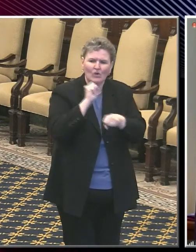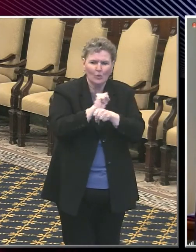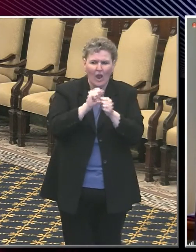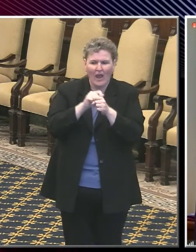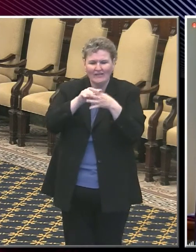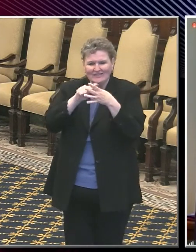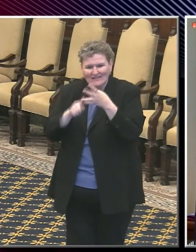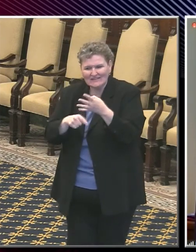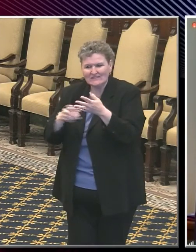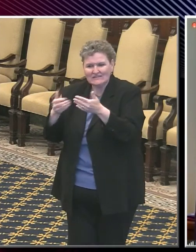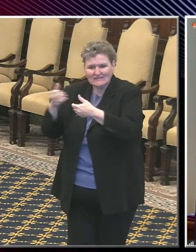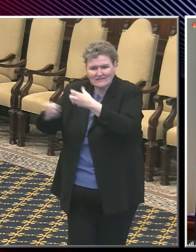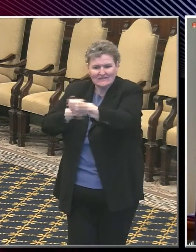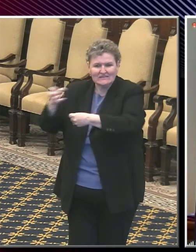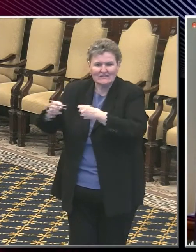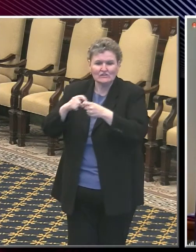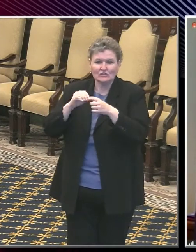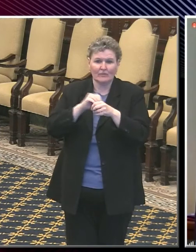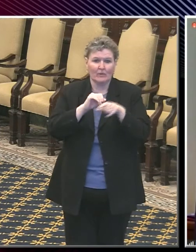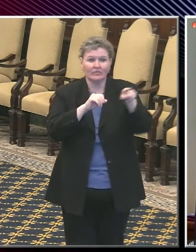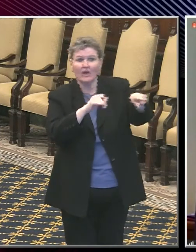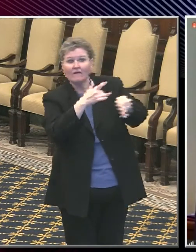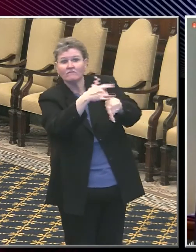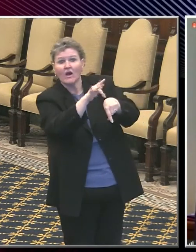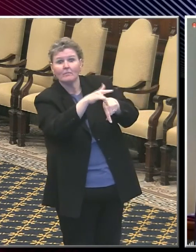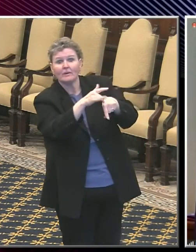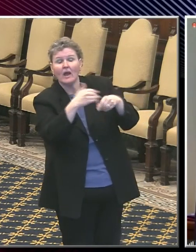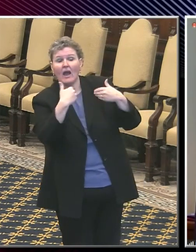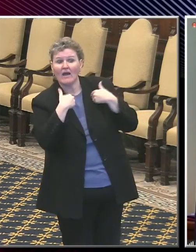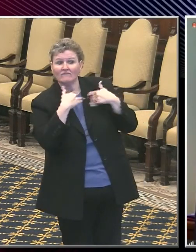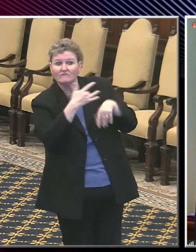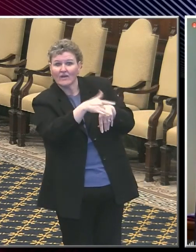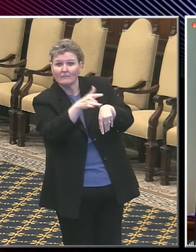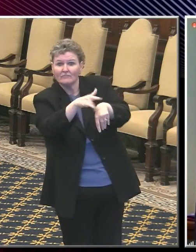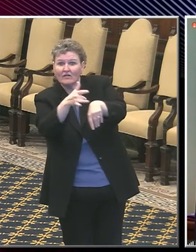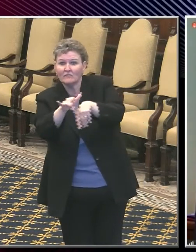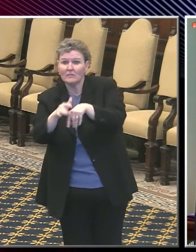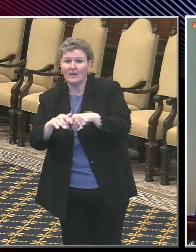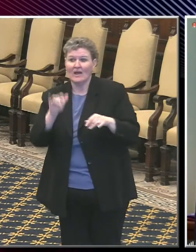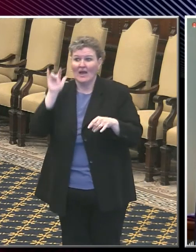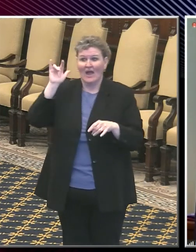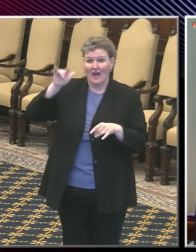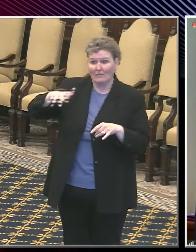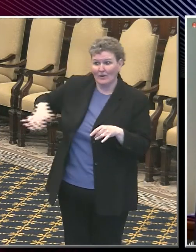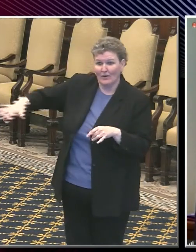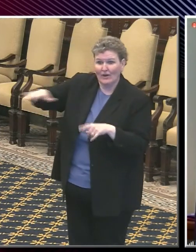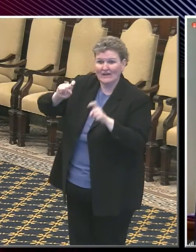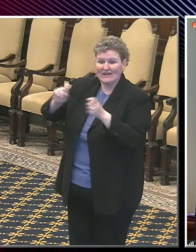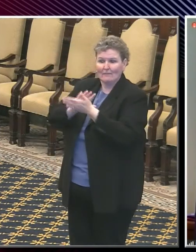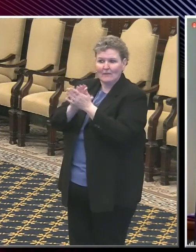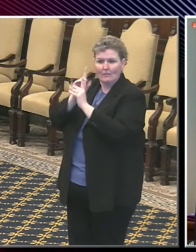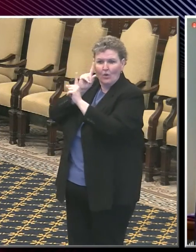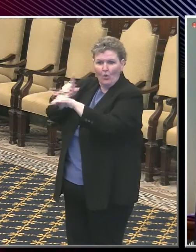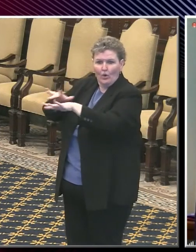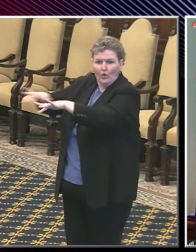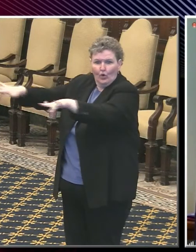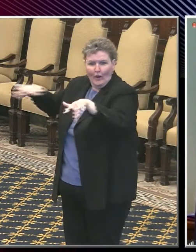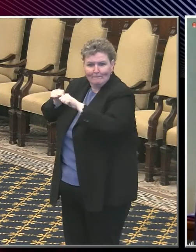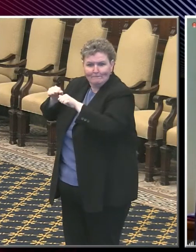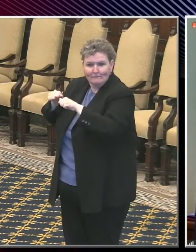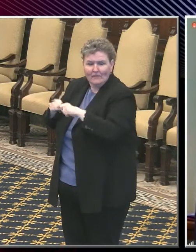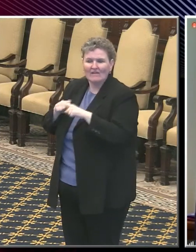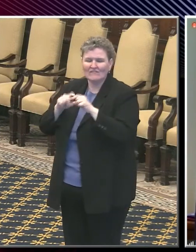And I know last week, this question is also for Brian. You had mentioned that, or maybe for the mayor, but I think